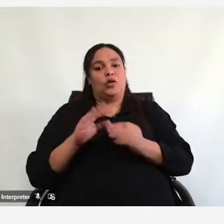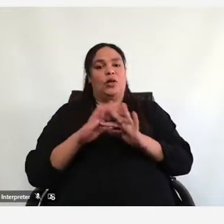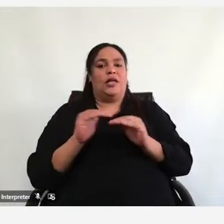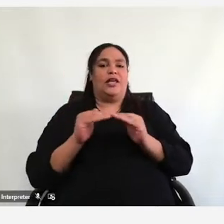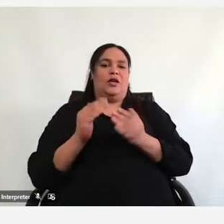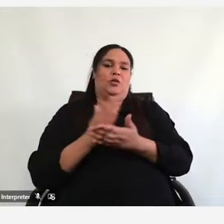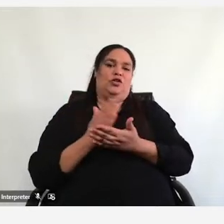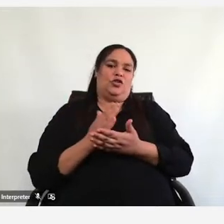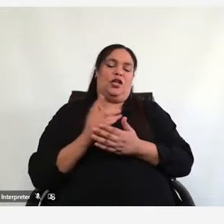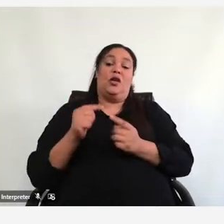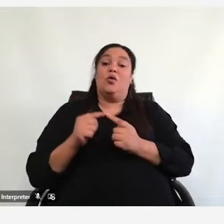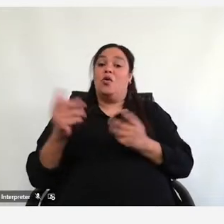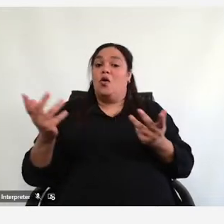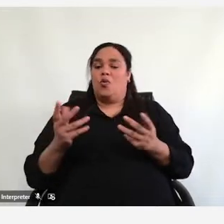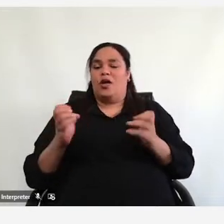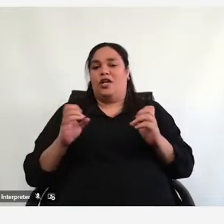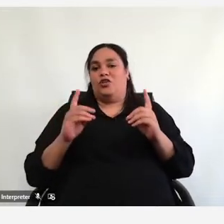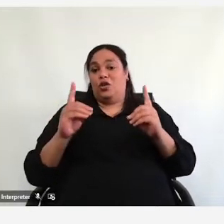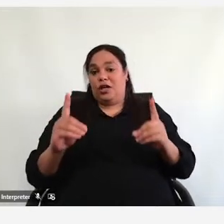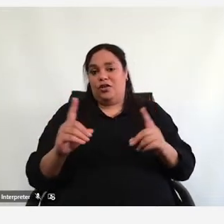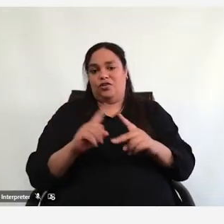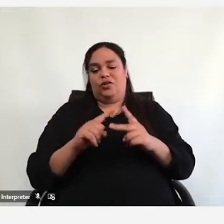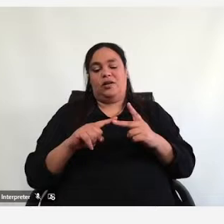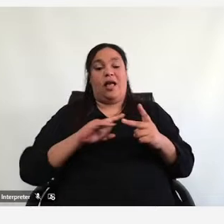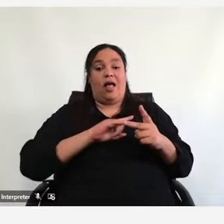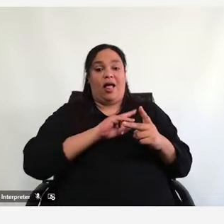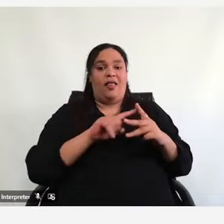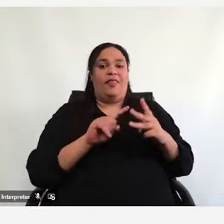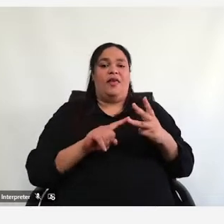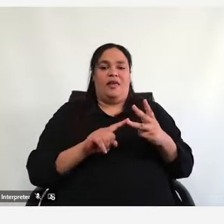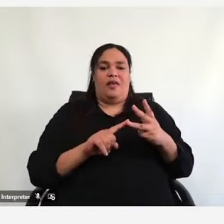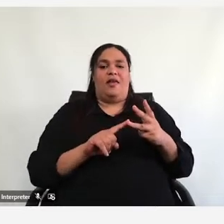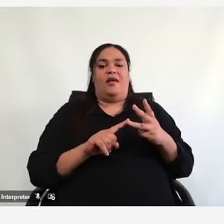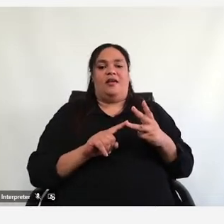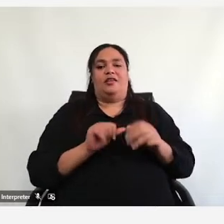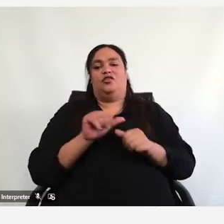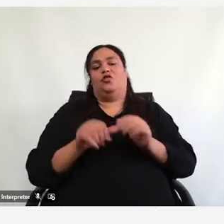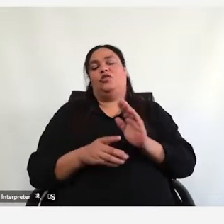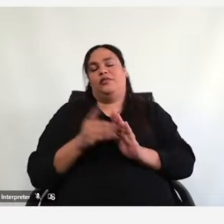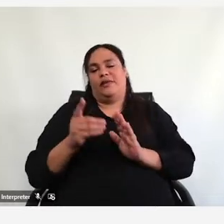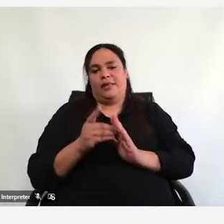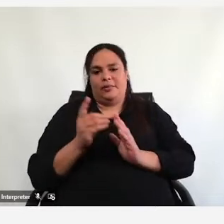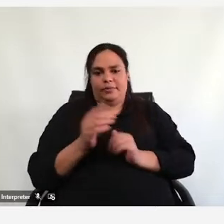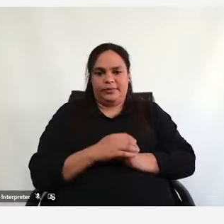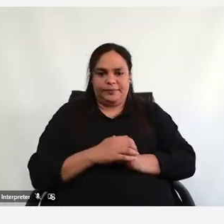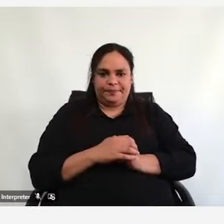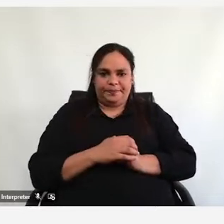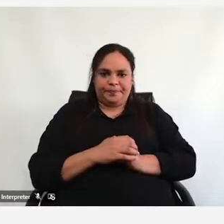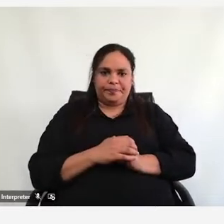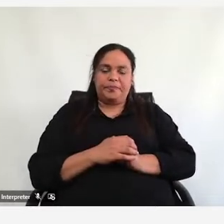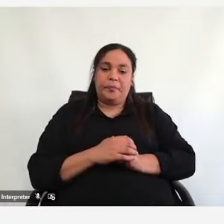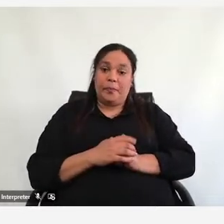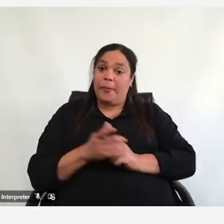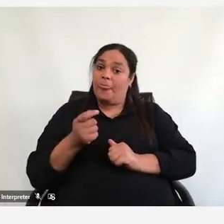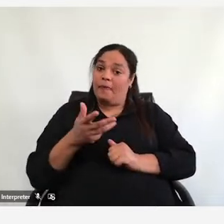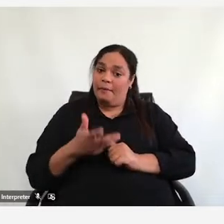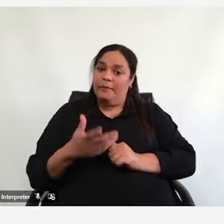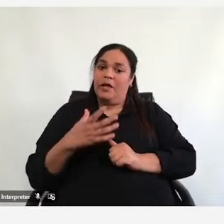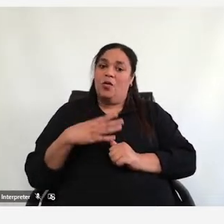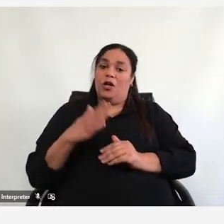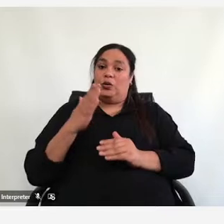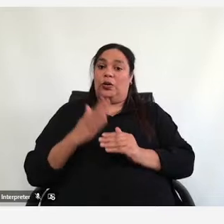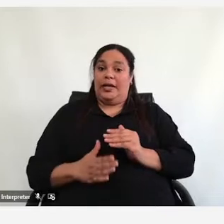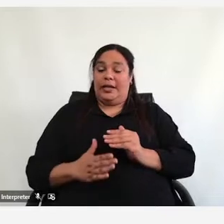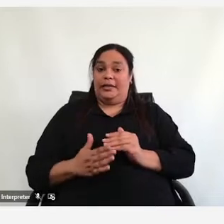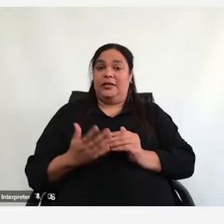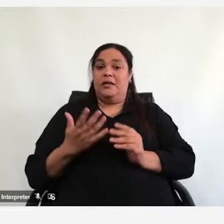share is going to education, to health, and to social development. Speaker, I want to end off